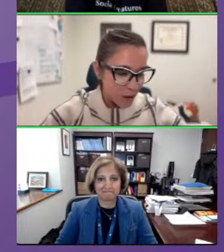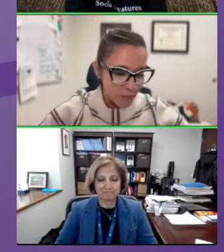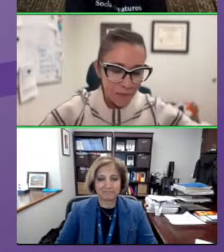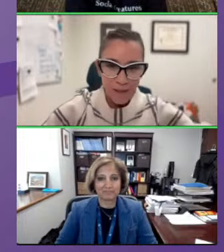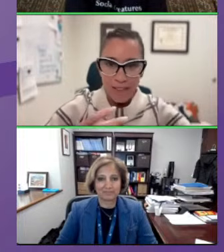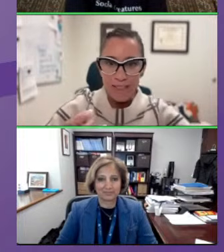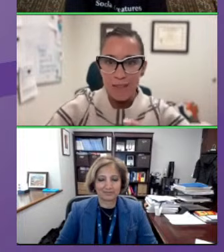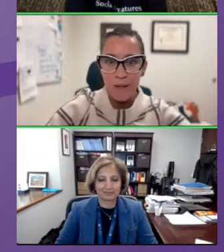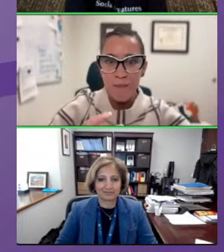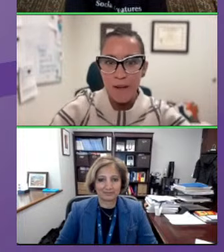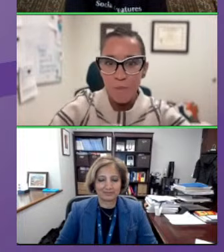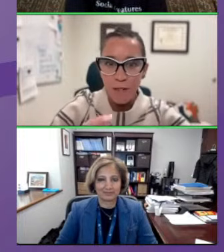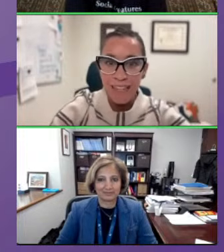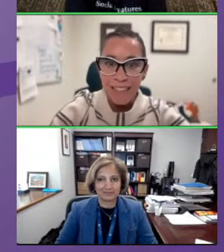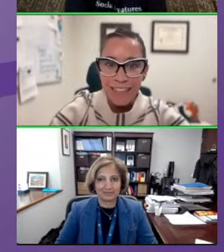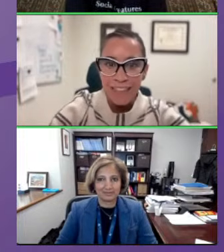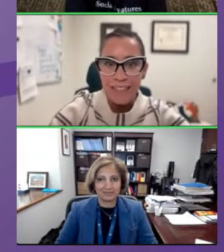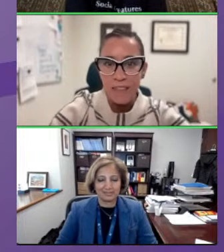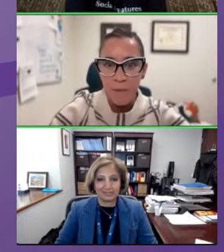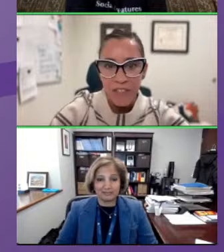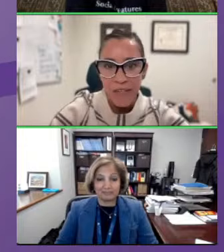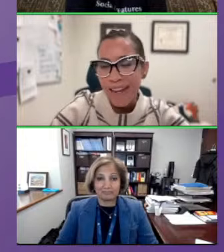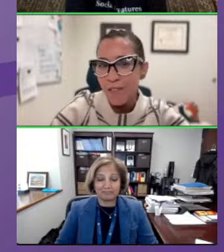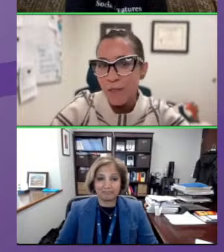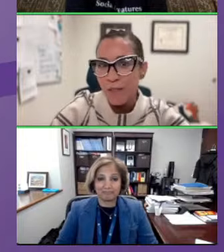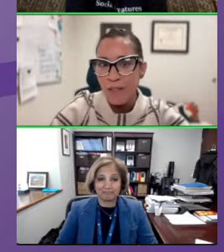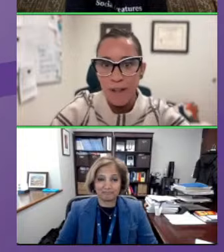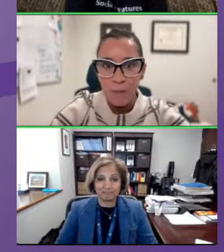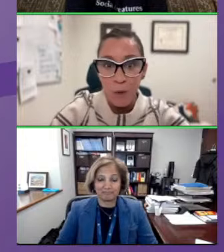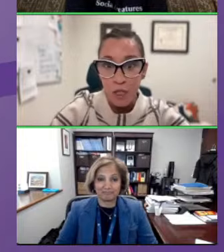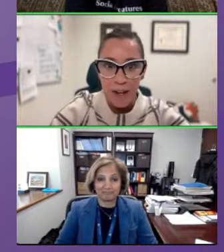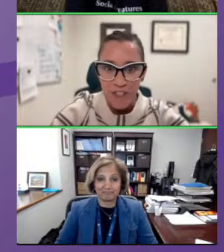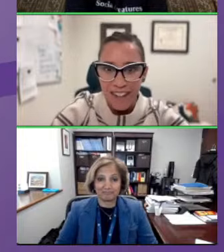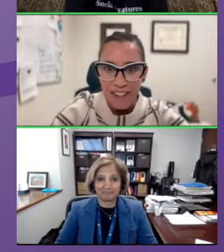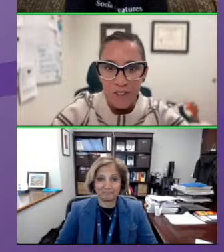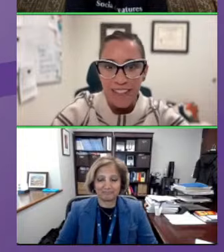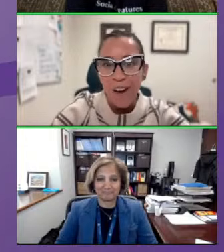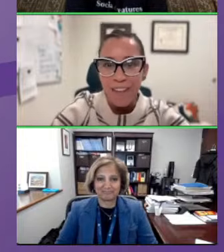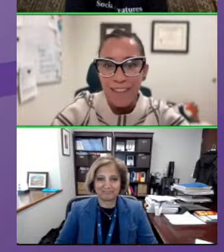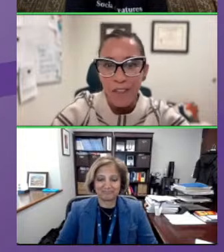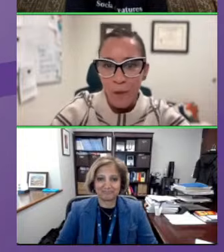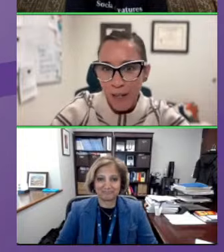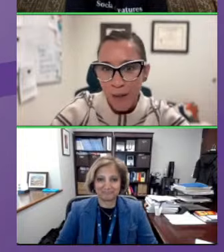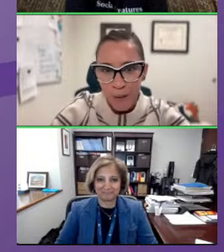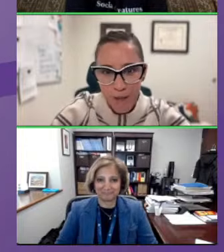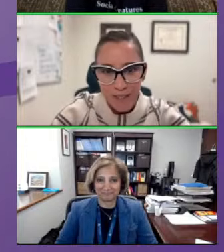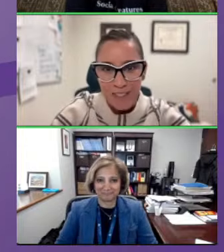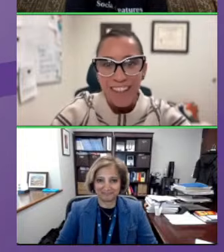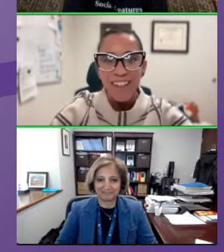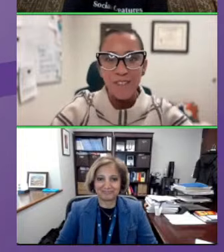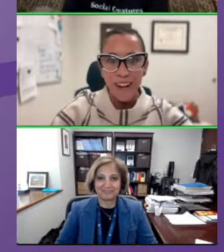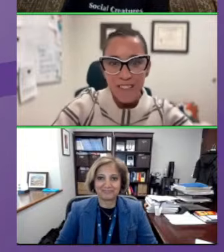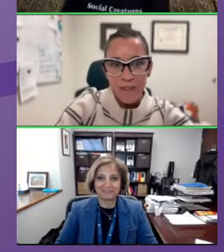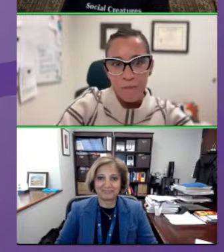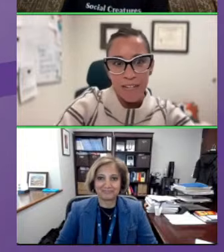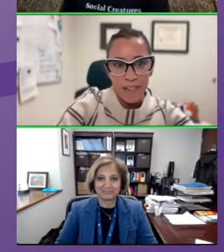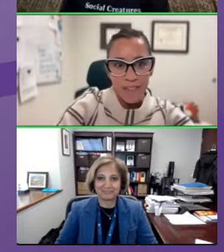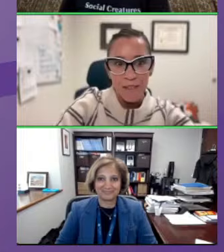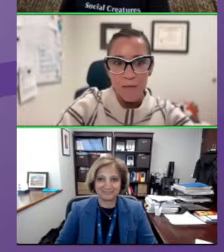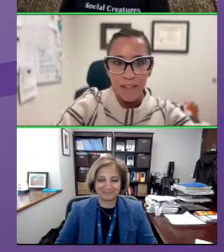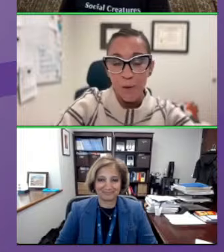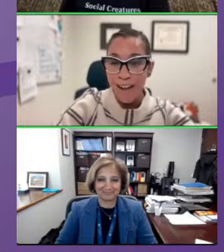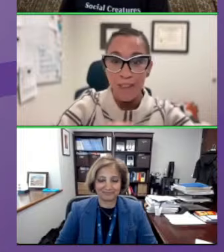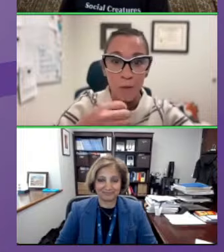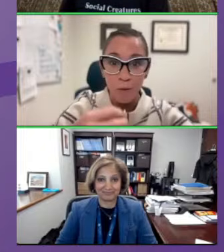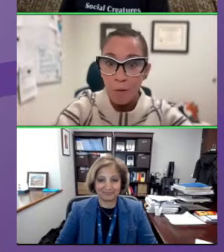describe about this, and something important clinically, is that the patient enters a push-crash cycle. I call it the Corona coaster, right? So these patients come